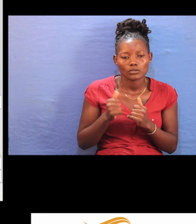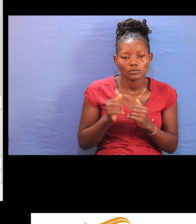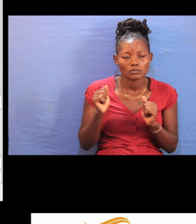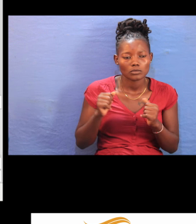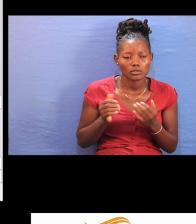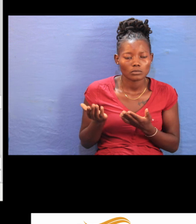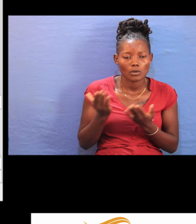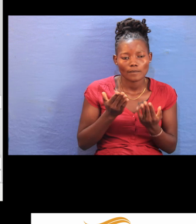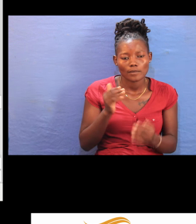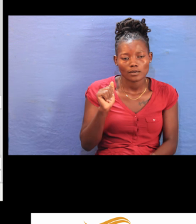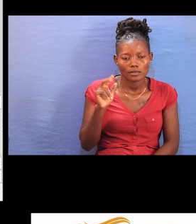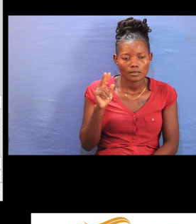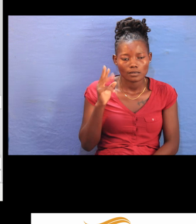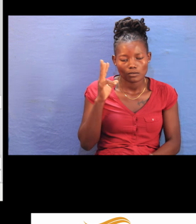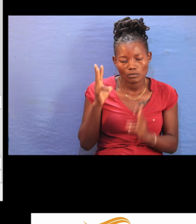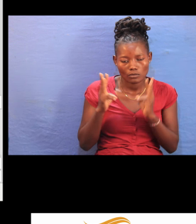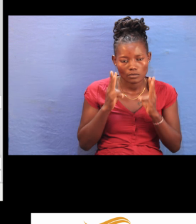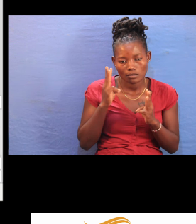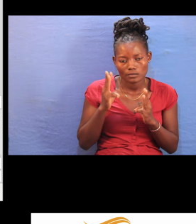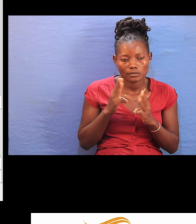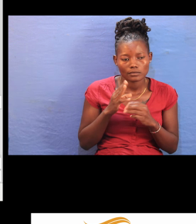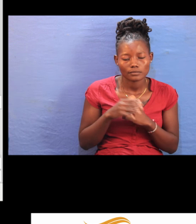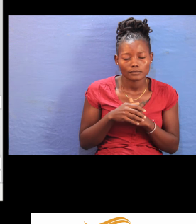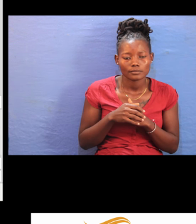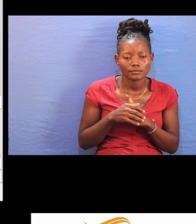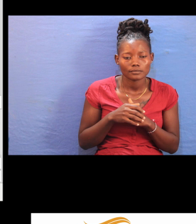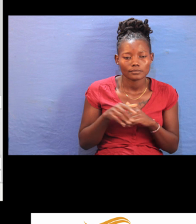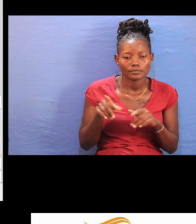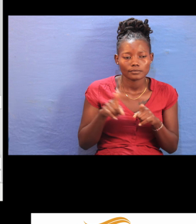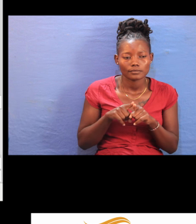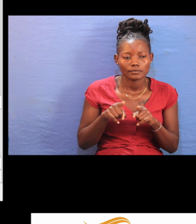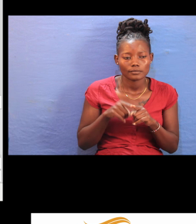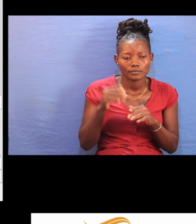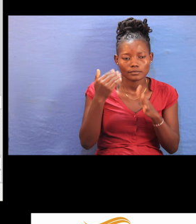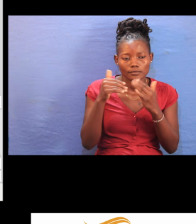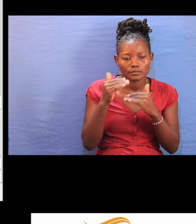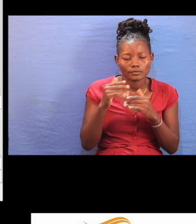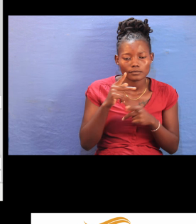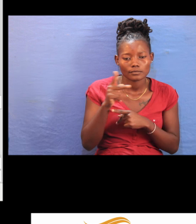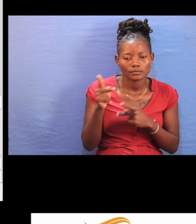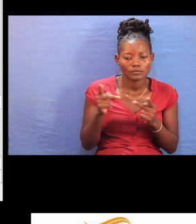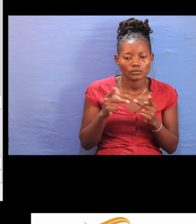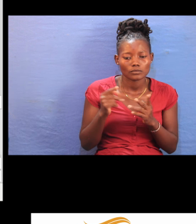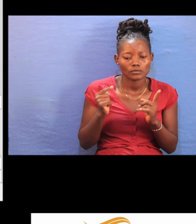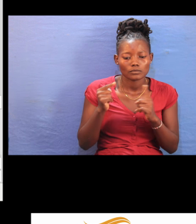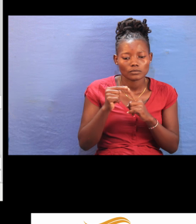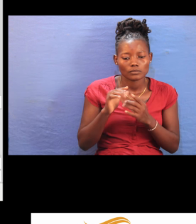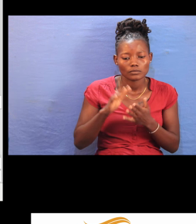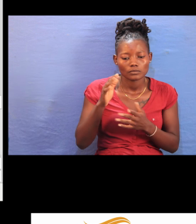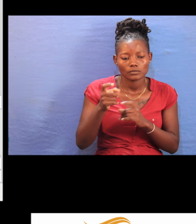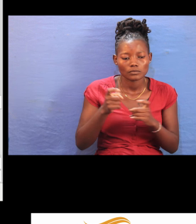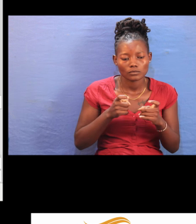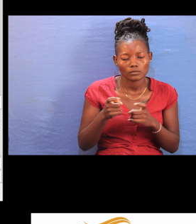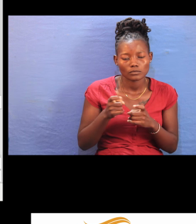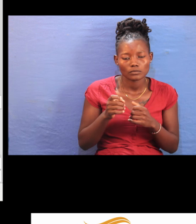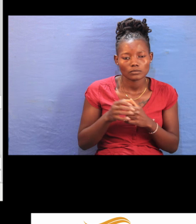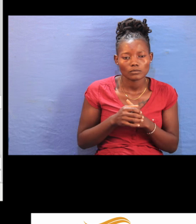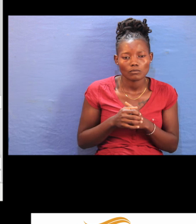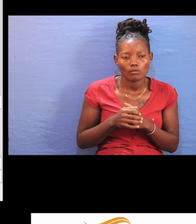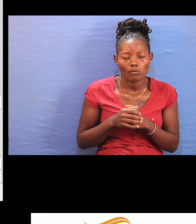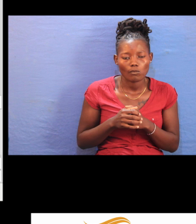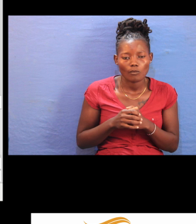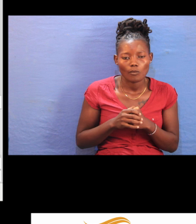anxiety. It's out of our control. But the performance and process goals are more controllable there.